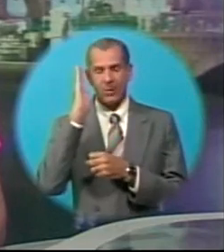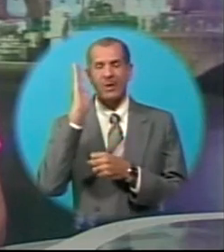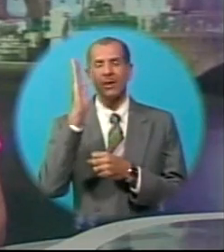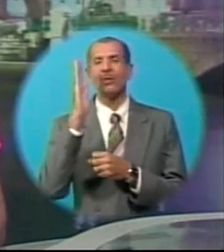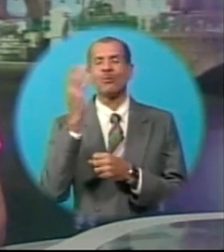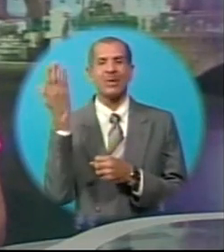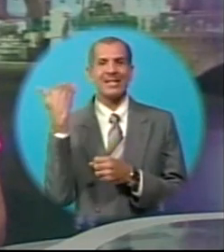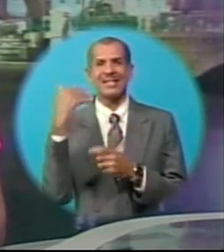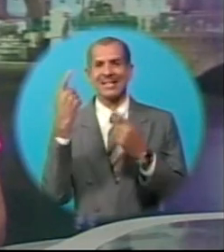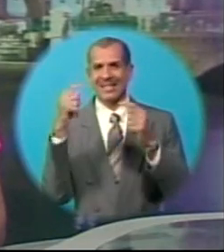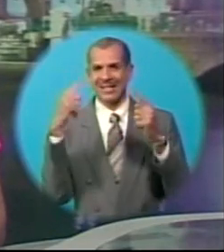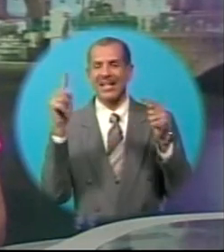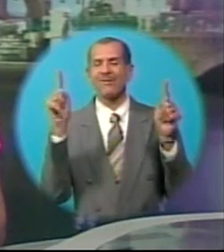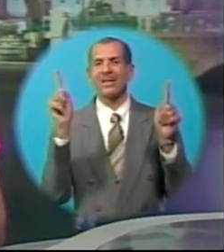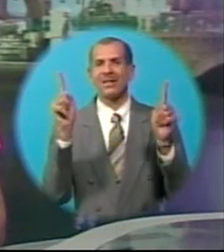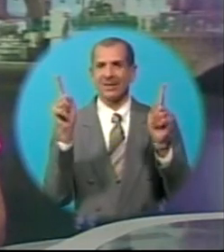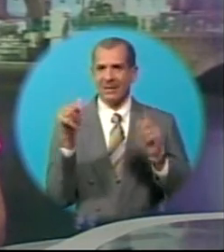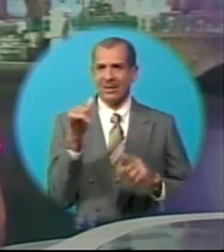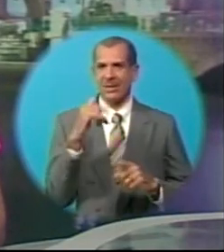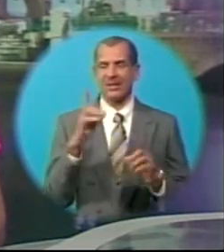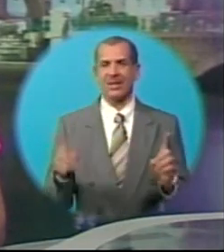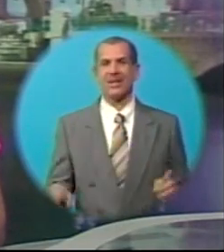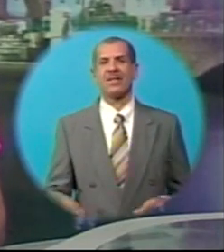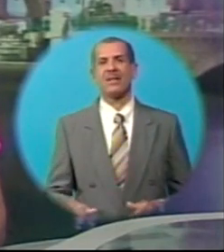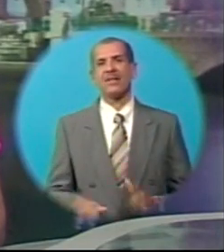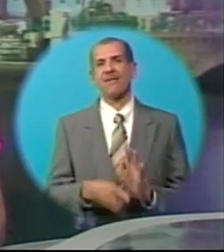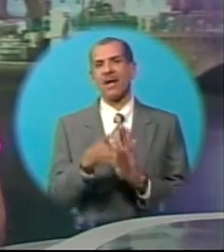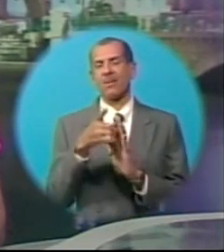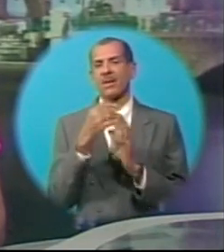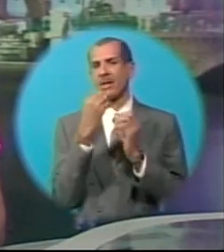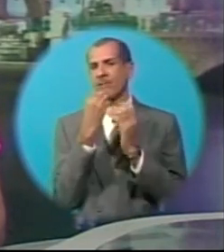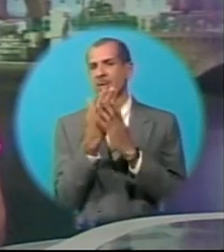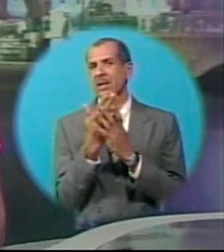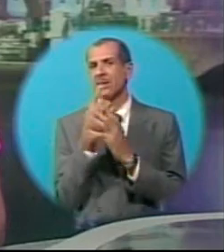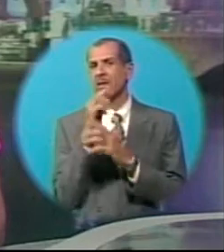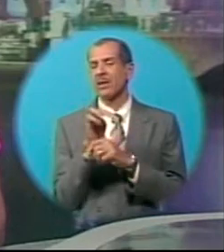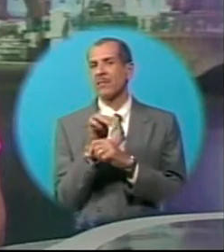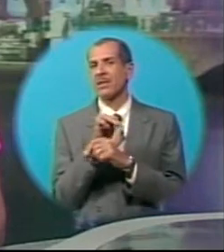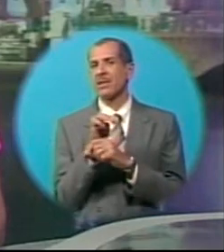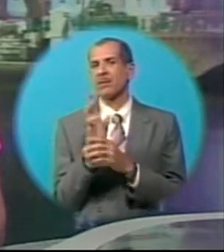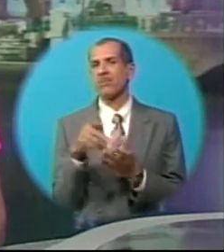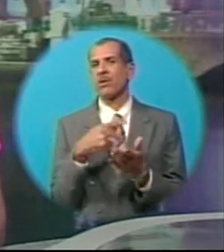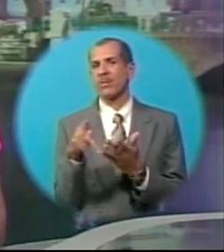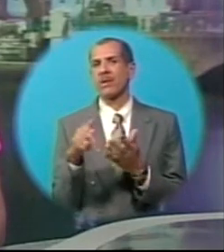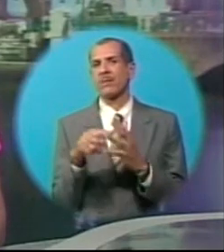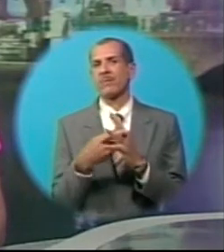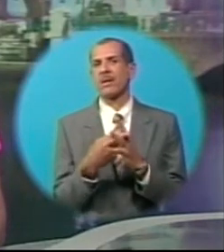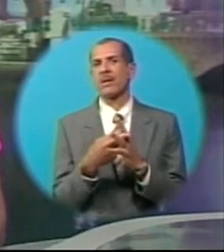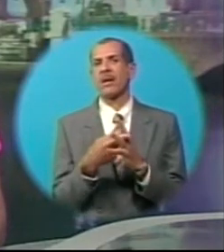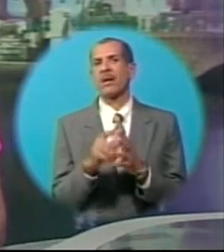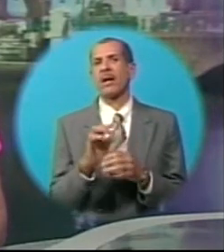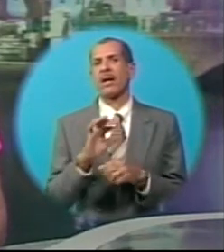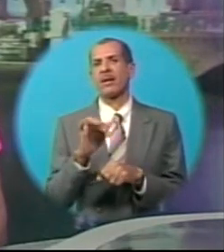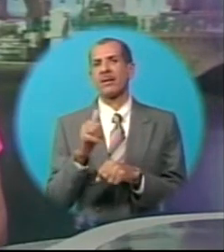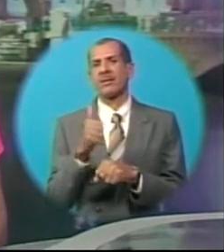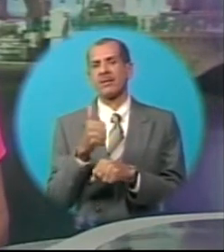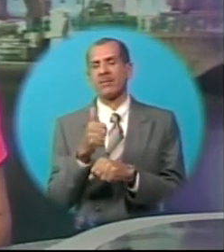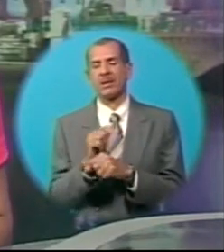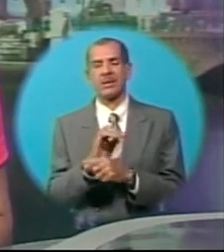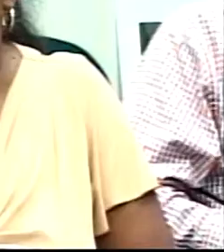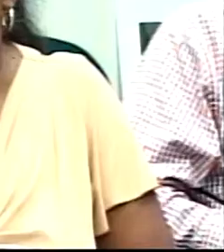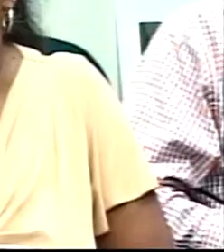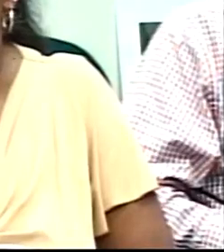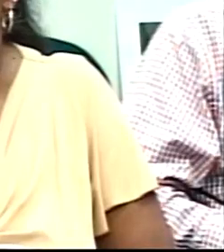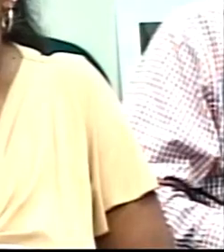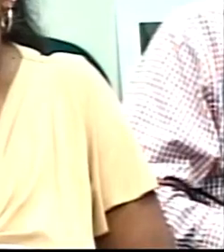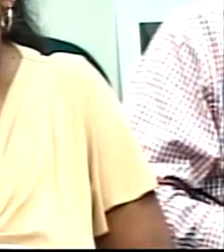to update fellow owners on the developments from that meeting. She also told the minister that programs have begun to stamp out bad behavior.